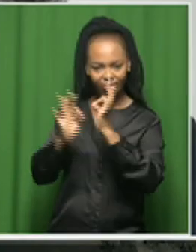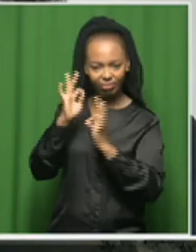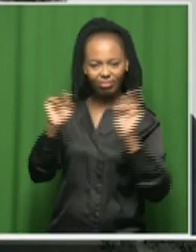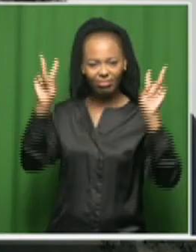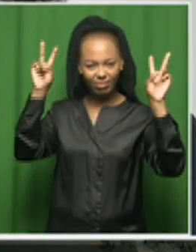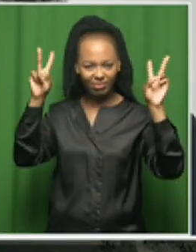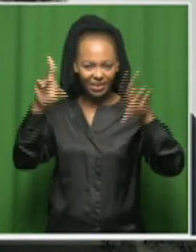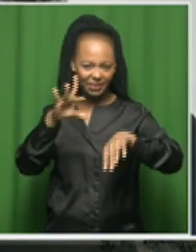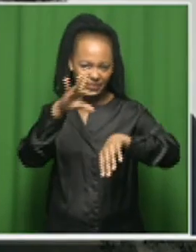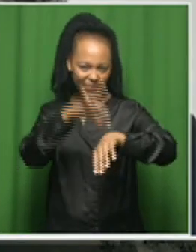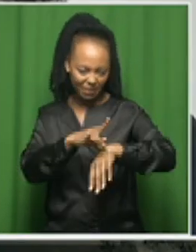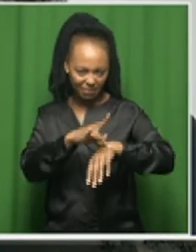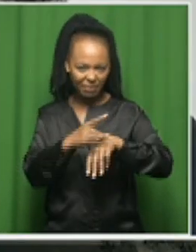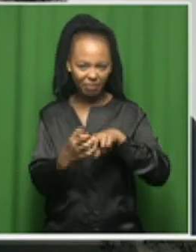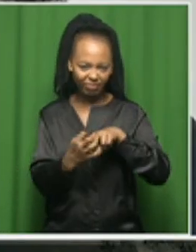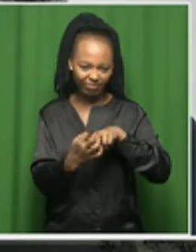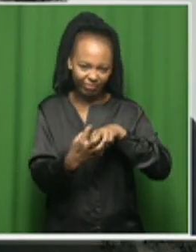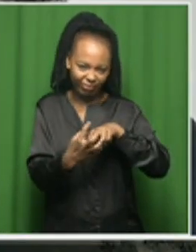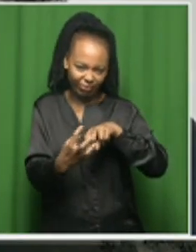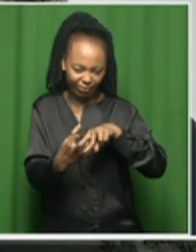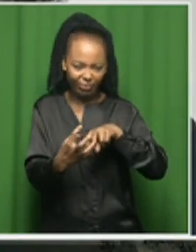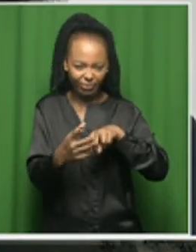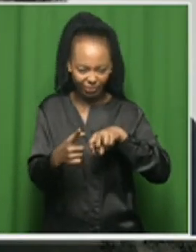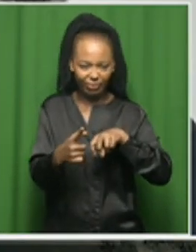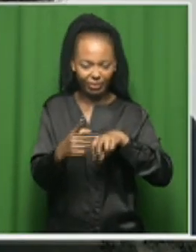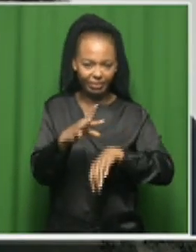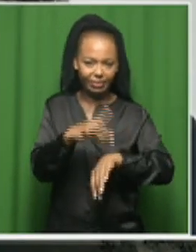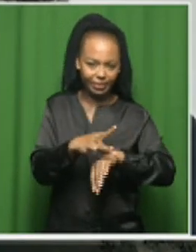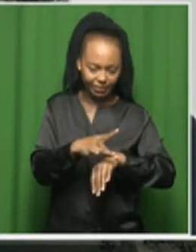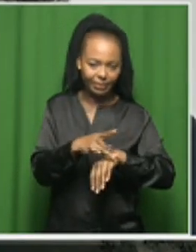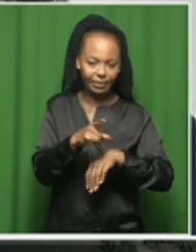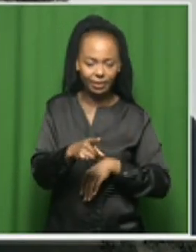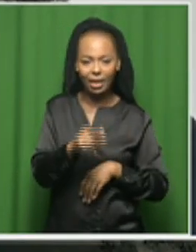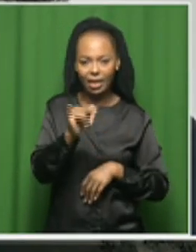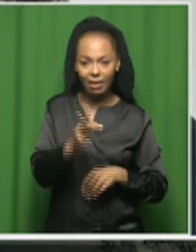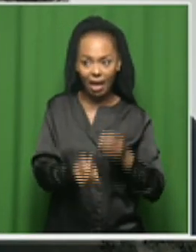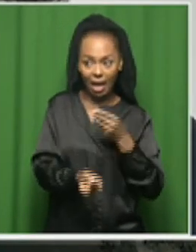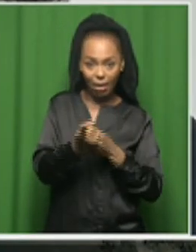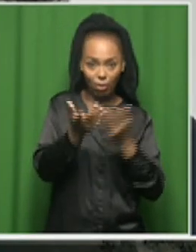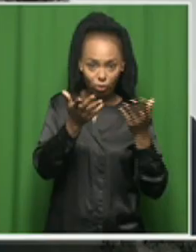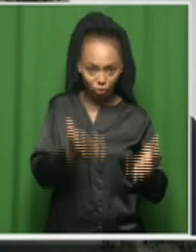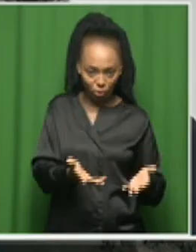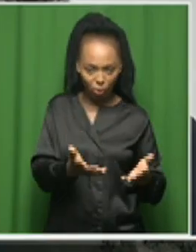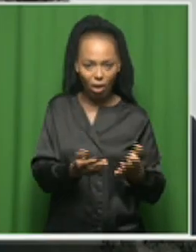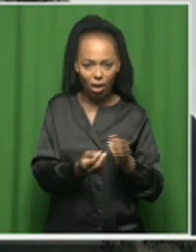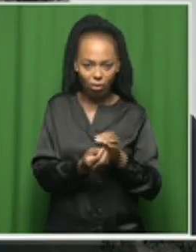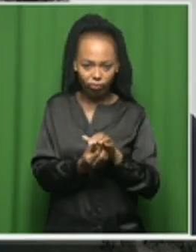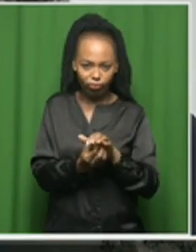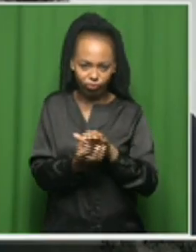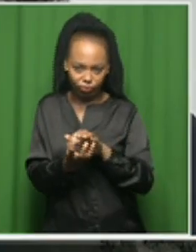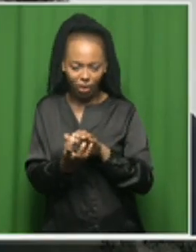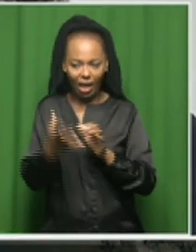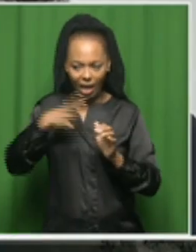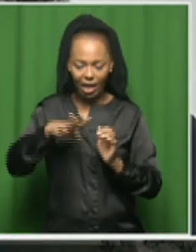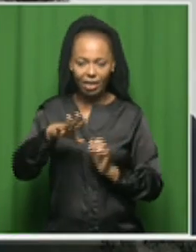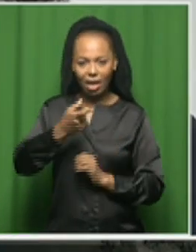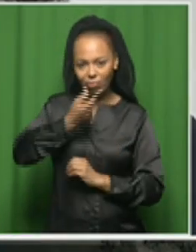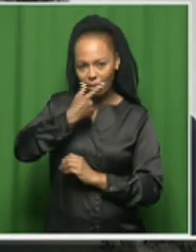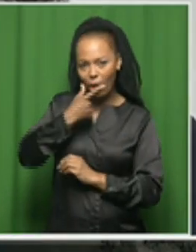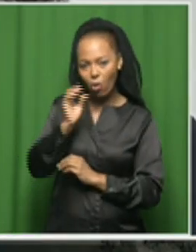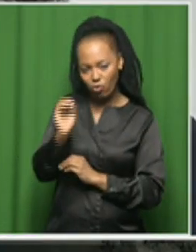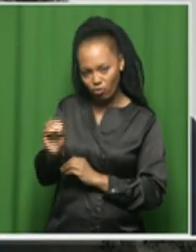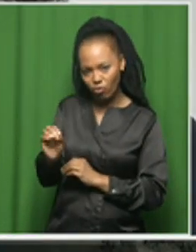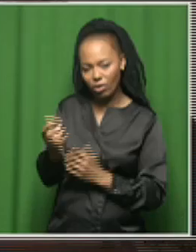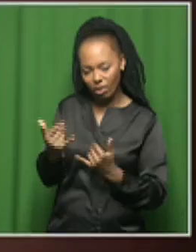something that you just learn to live with, unfortunately, and when you have those episodes of a flare-up, you use some of the treatments that Dr. Magula